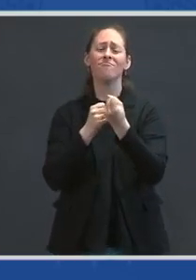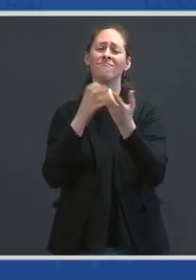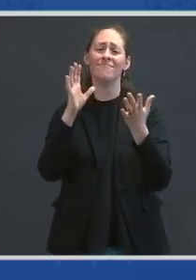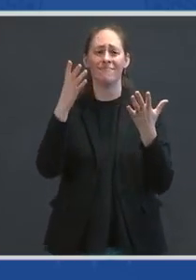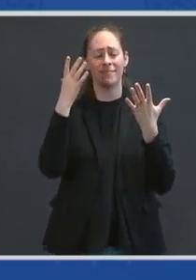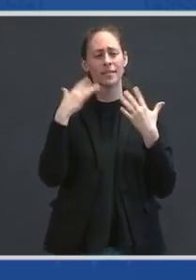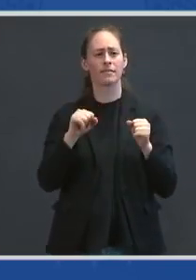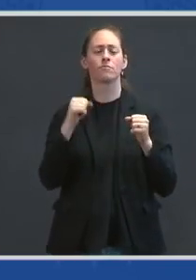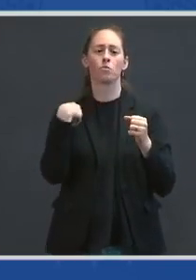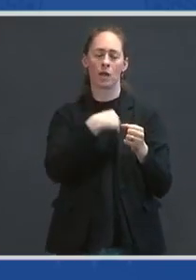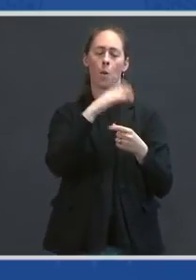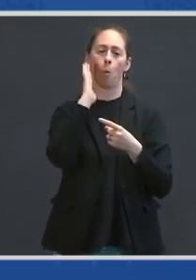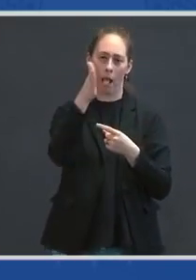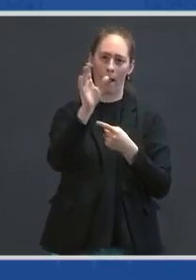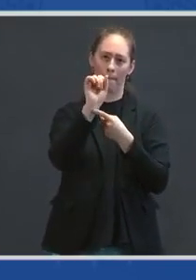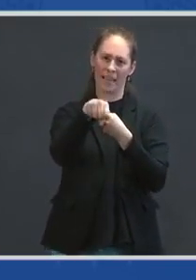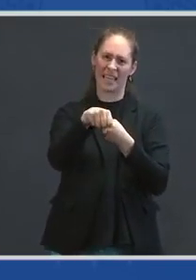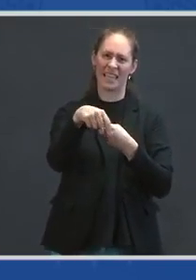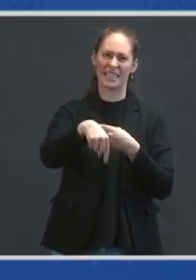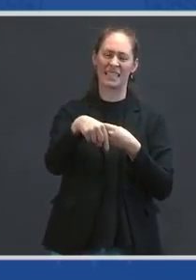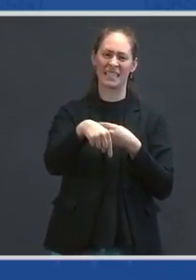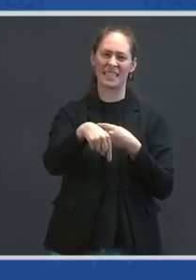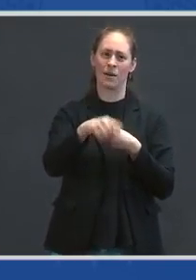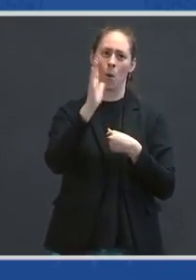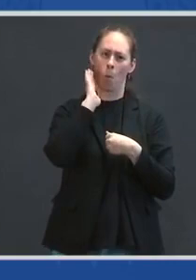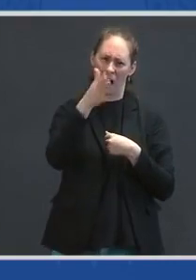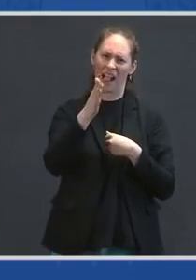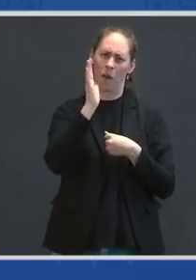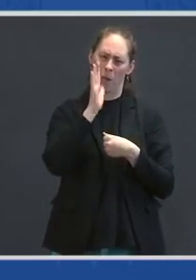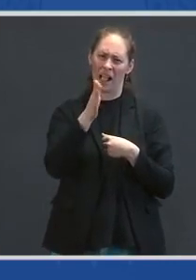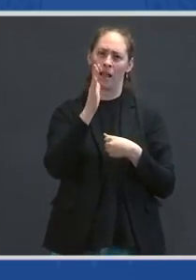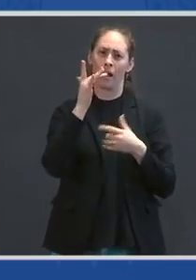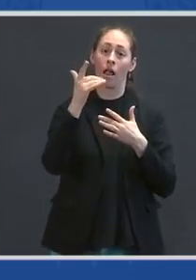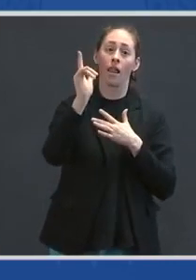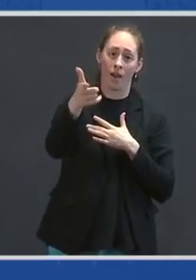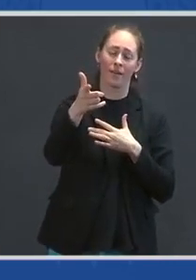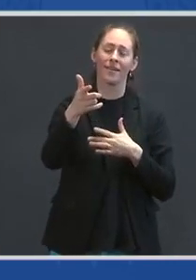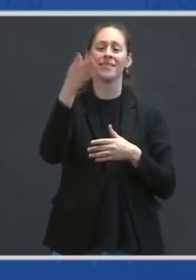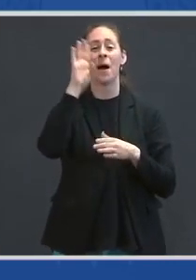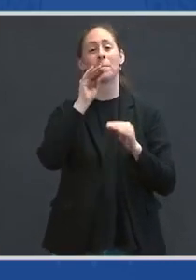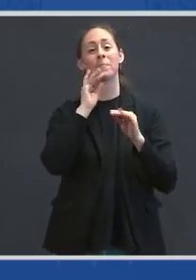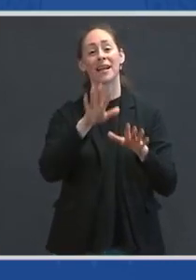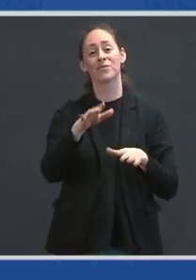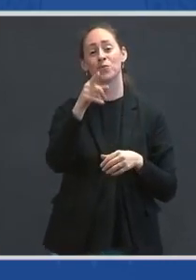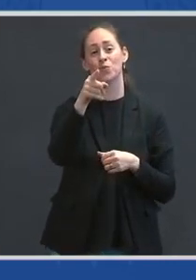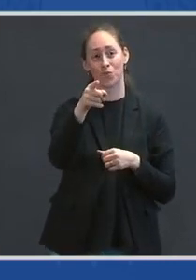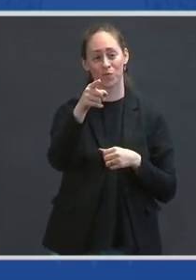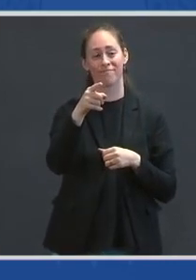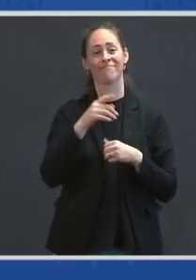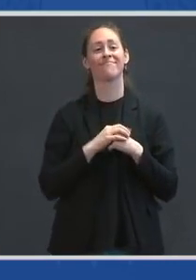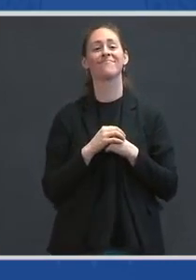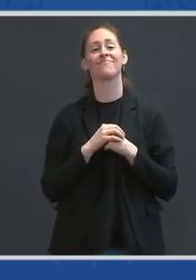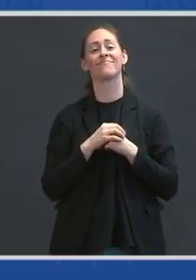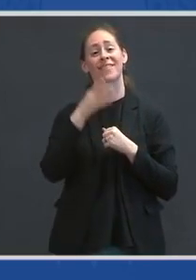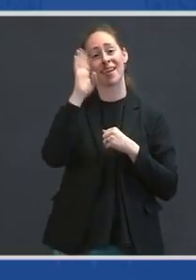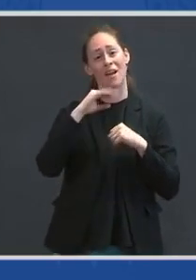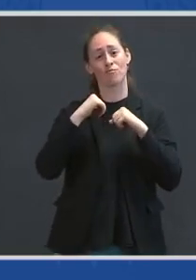it sooner than later. May God bless you all, and may God protect our troops. Thank you for your time.